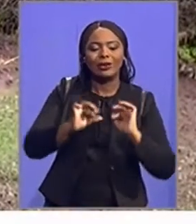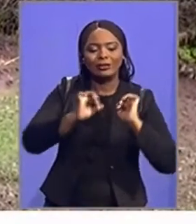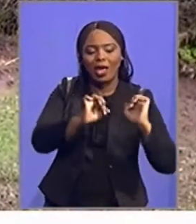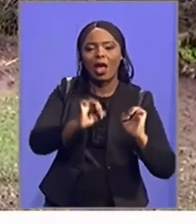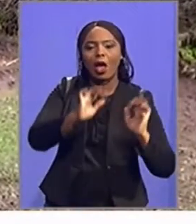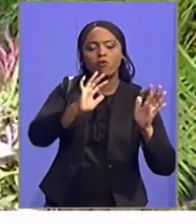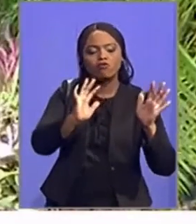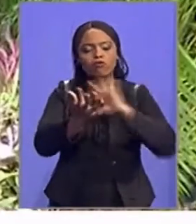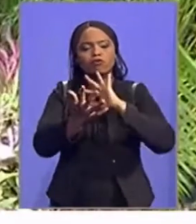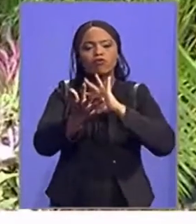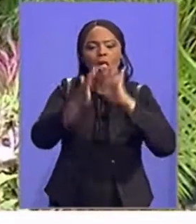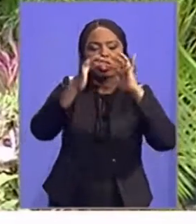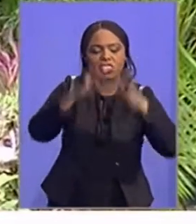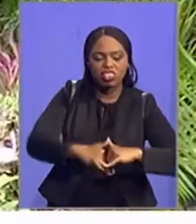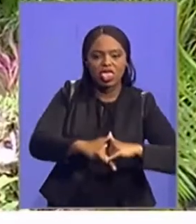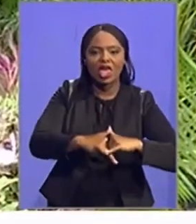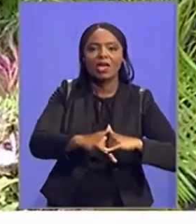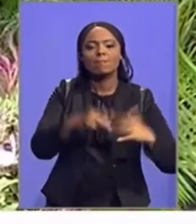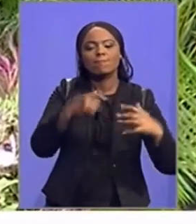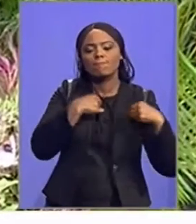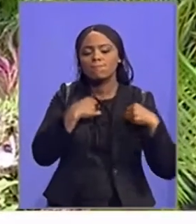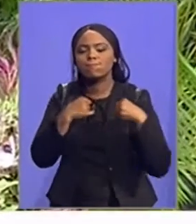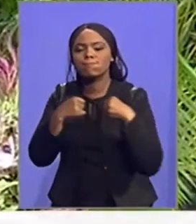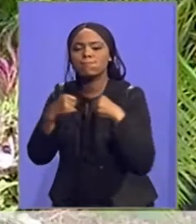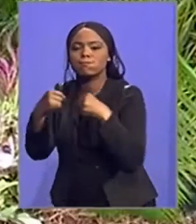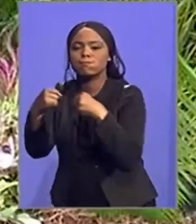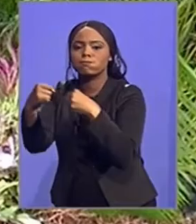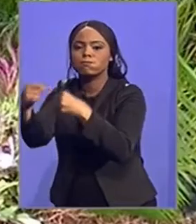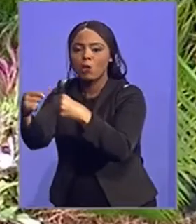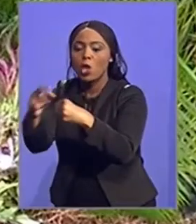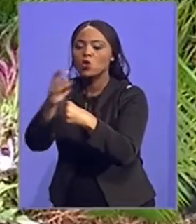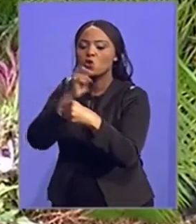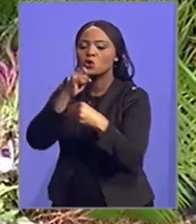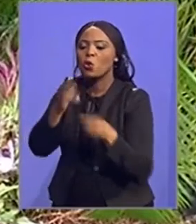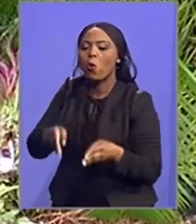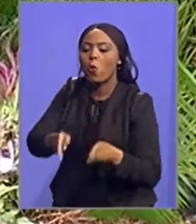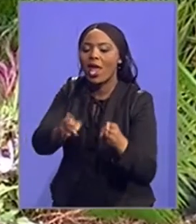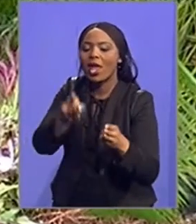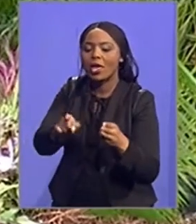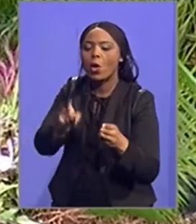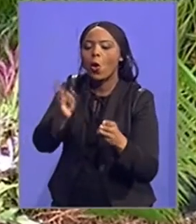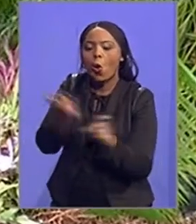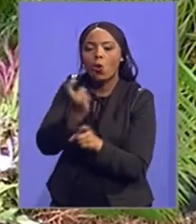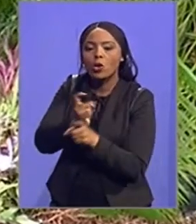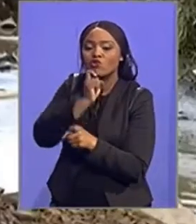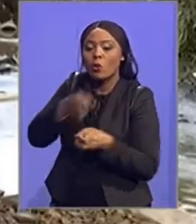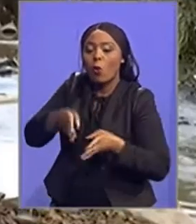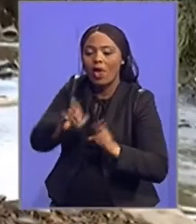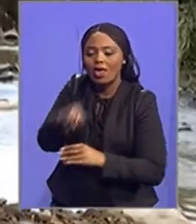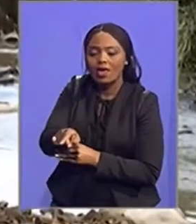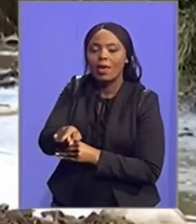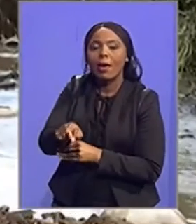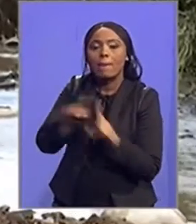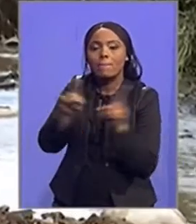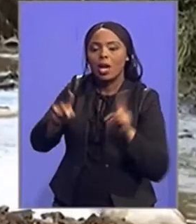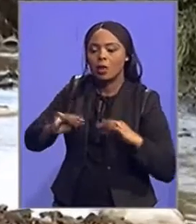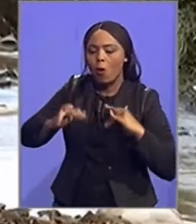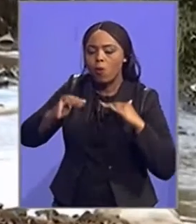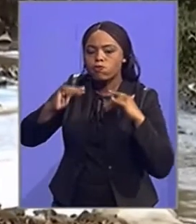a rogile tseleng eo a e šomišago ka mehla, se ka lebaka la ge e be e tletše metsi la go falala. O lekile go